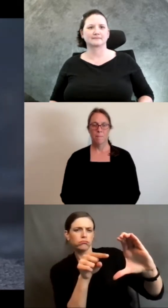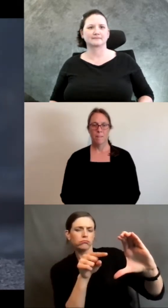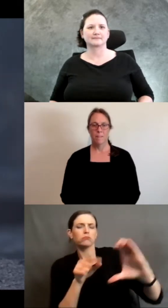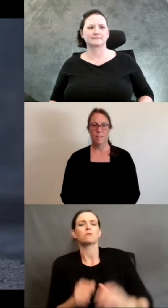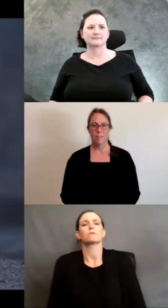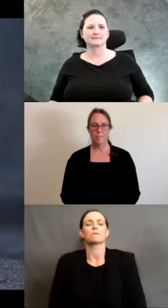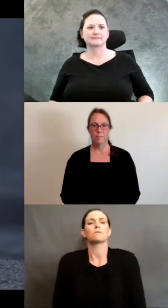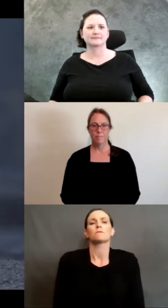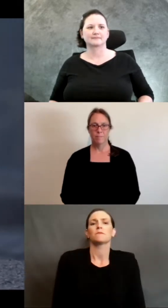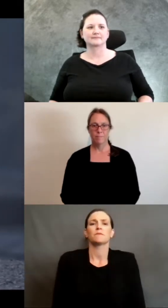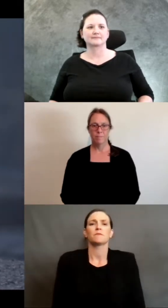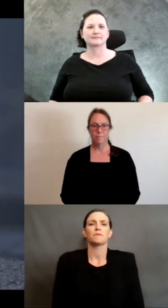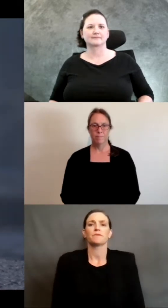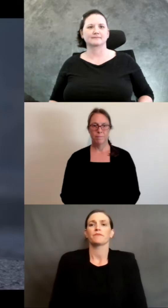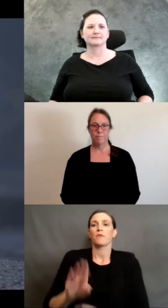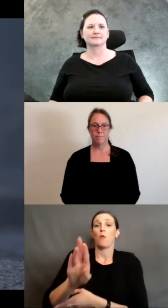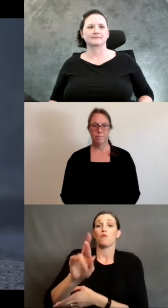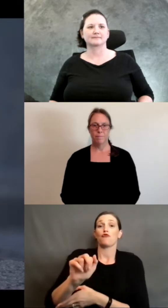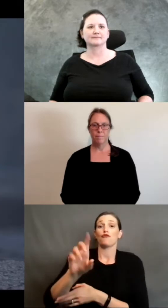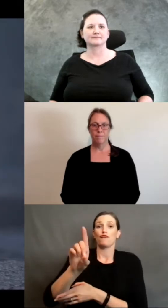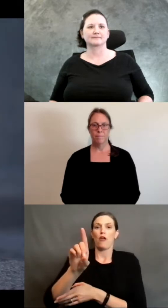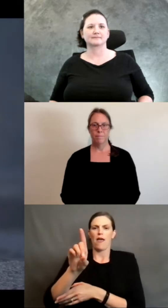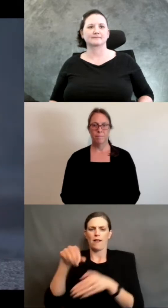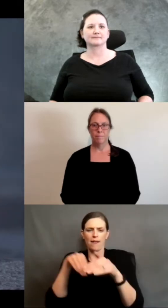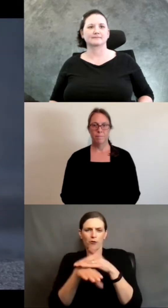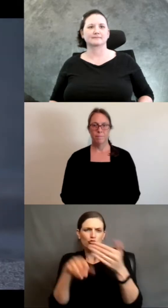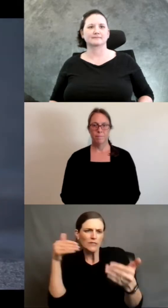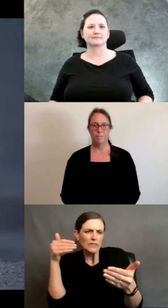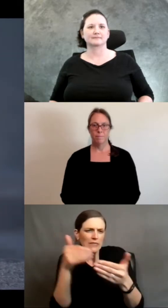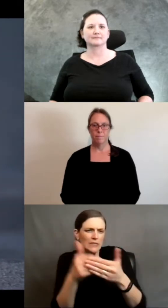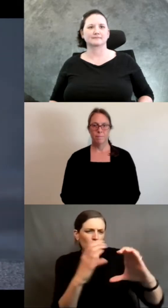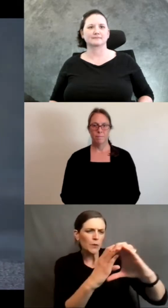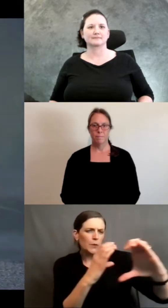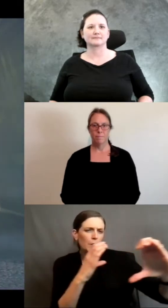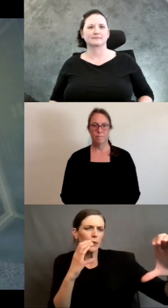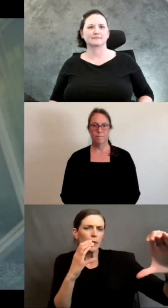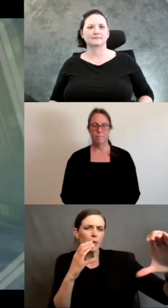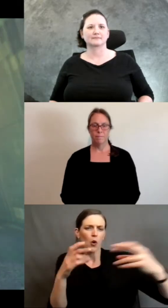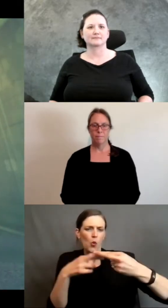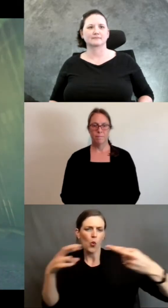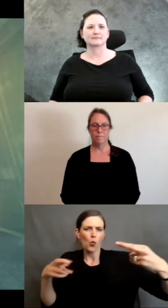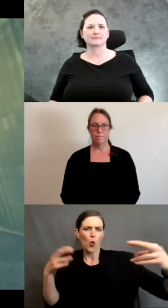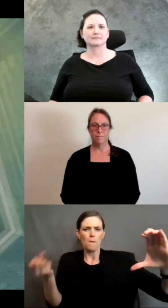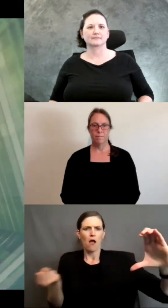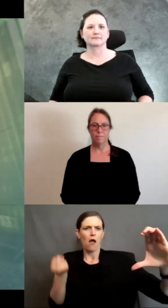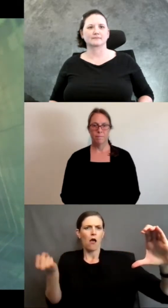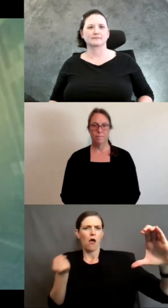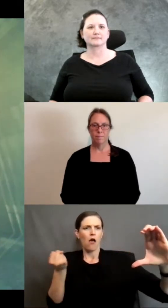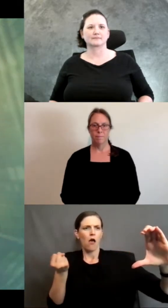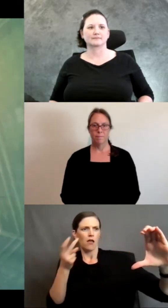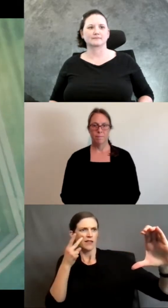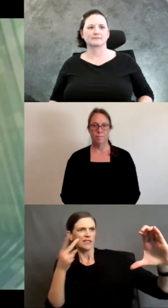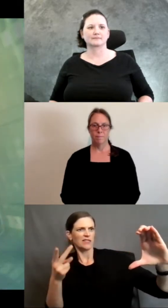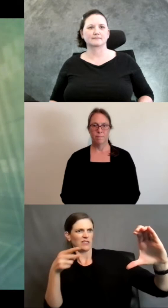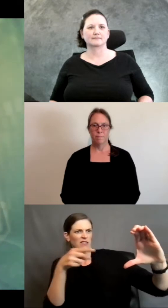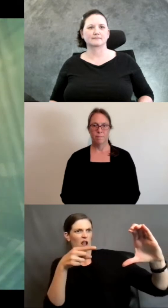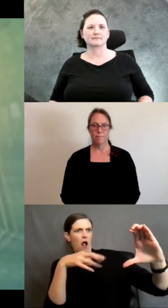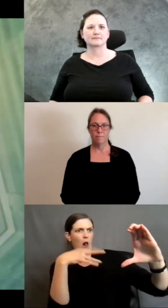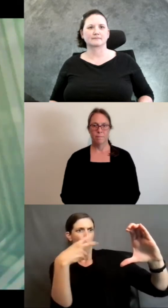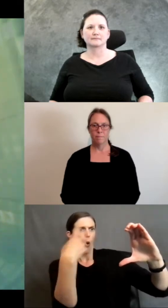Brad enters near the portal with a rope in his hand. He sees Diamantina go through the pulsing wall.